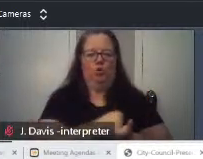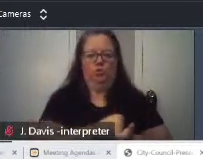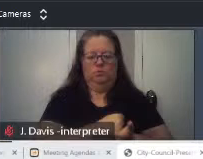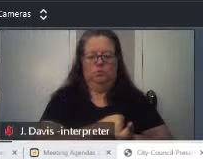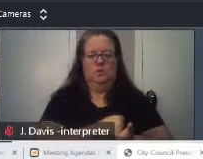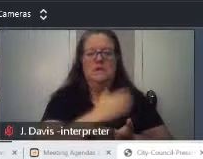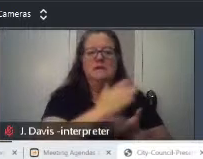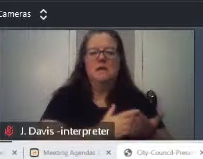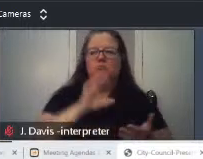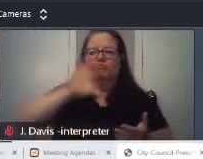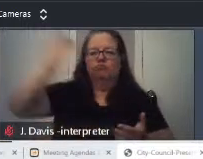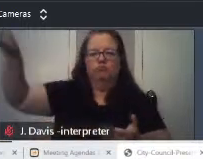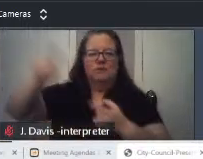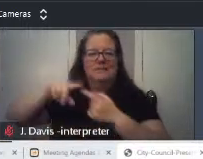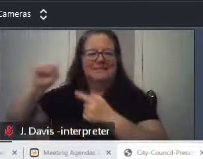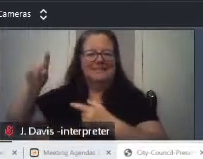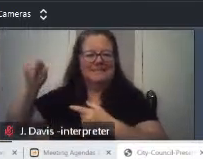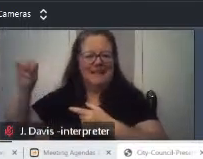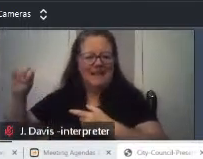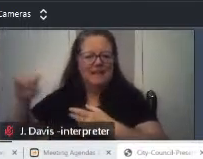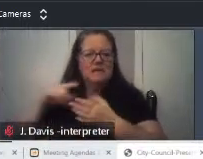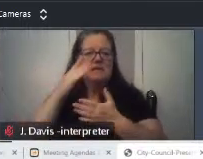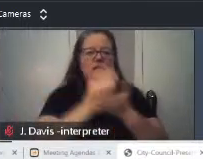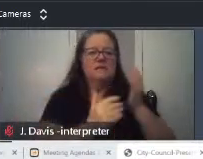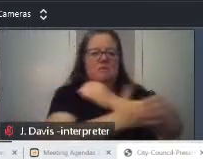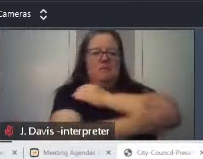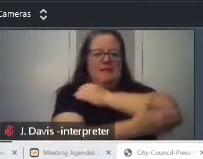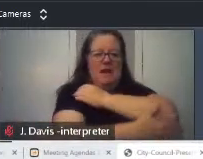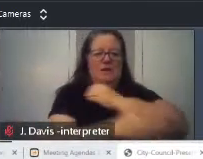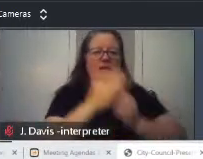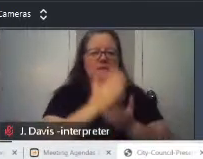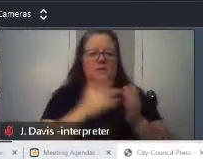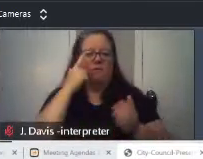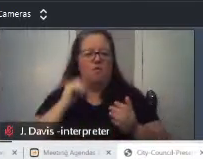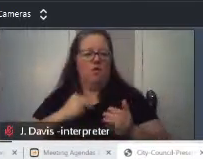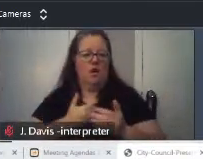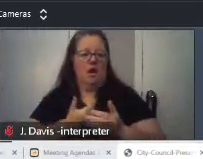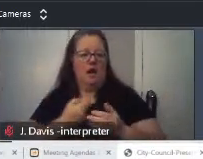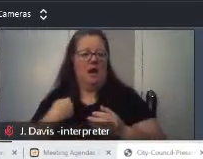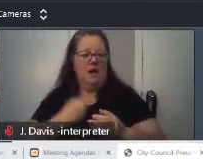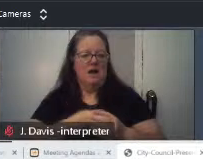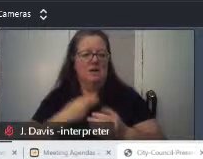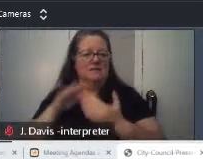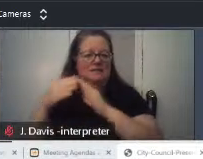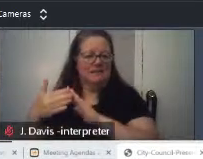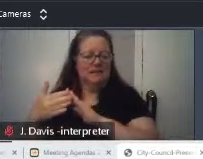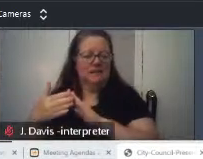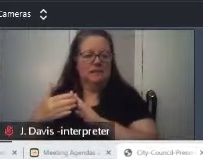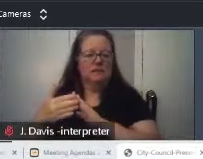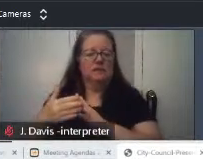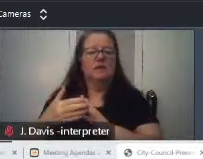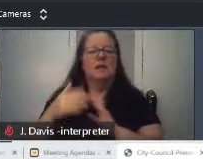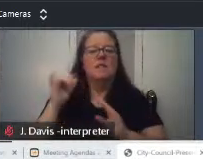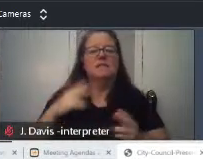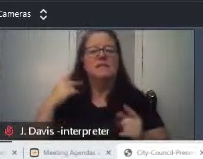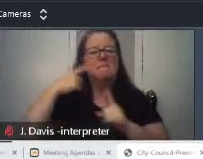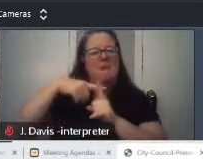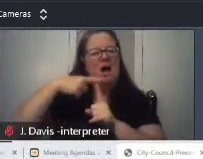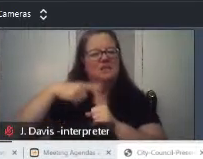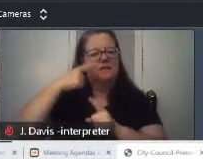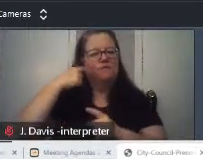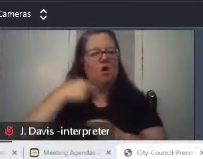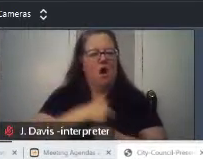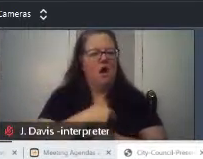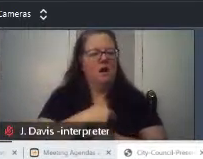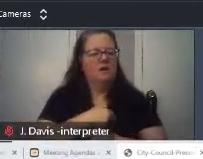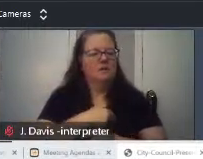county, some of it's coming to us. And the TDZ will capture a lot of it. But I think of that TDZ capture as being a positive because we still have a lot